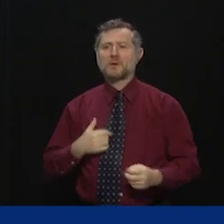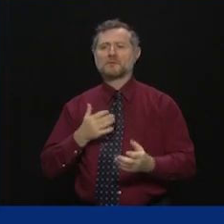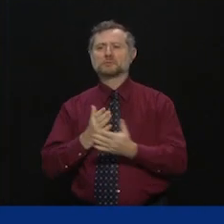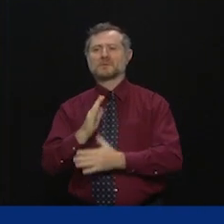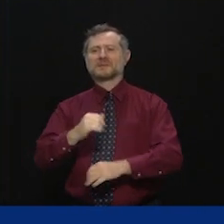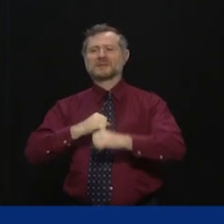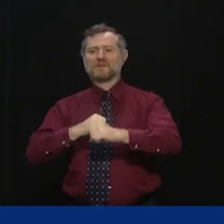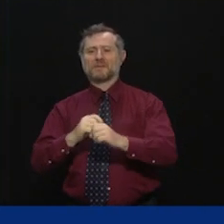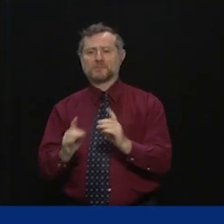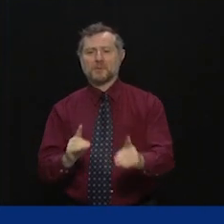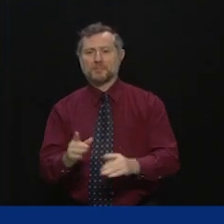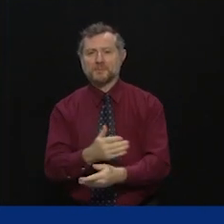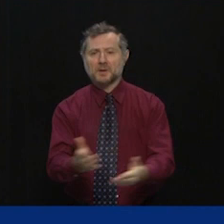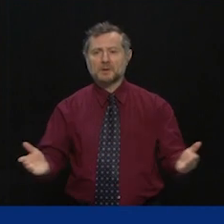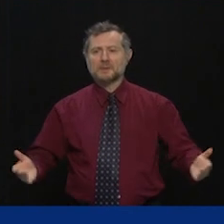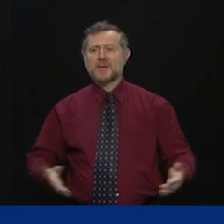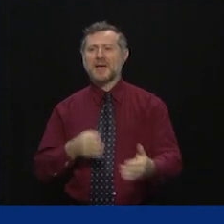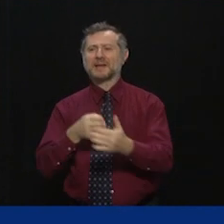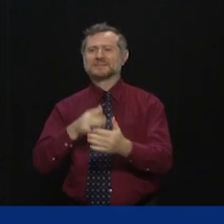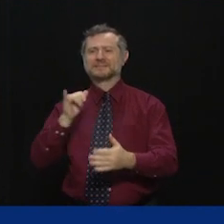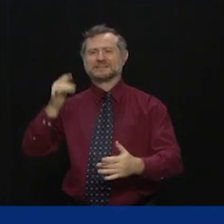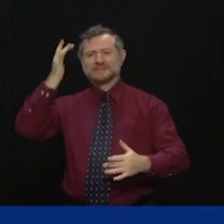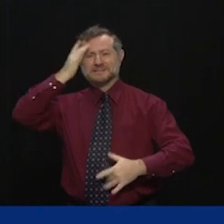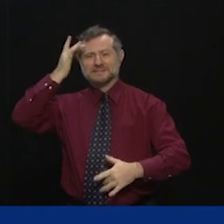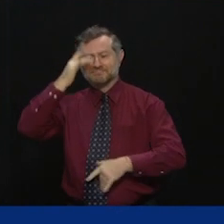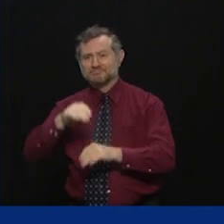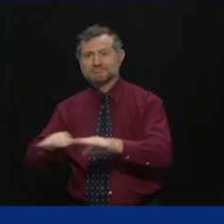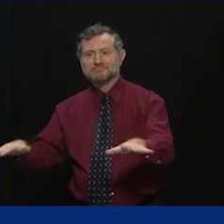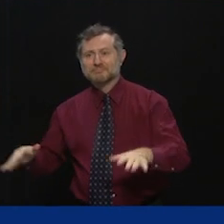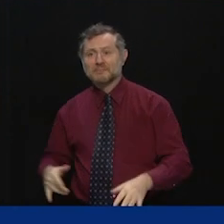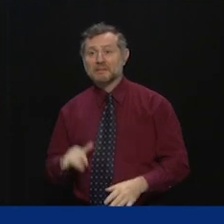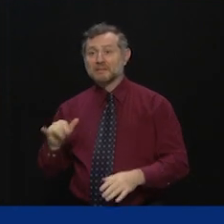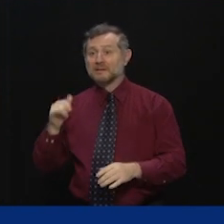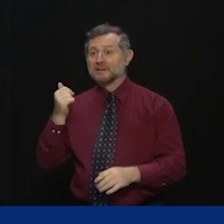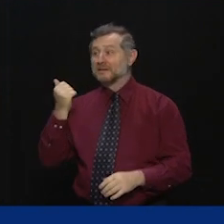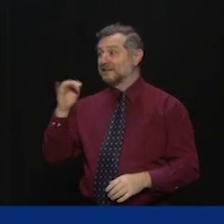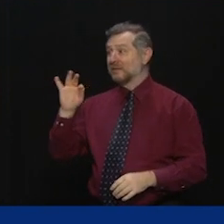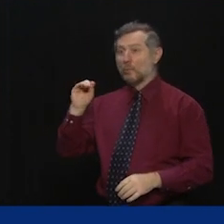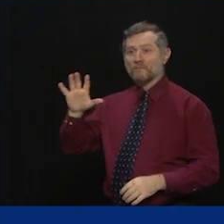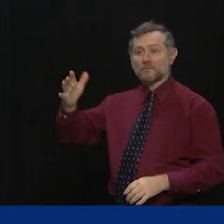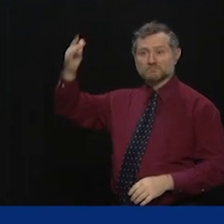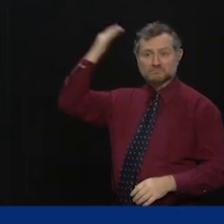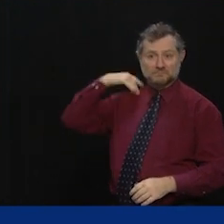people against a global pandemic, and we're entitled to take all means necessary to do